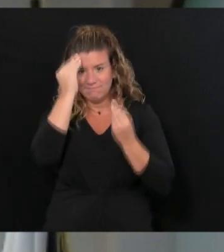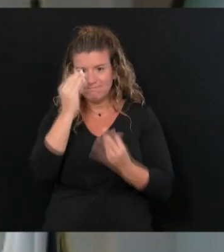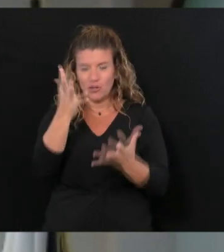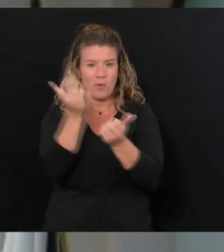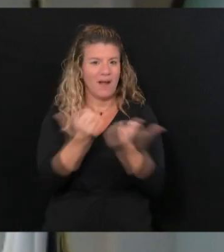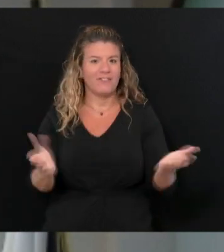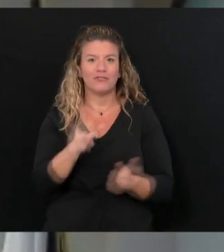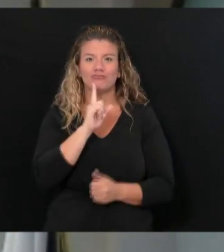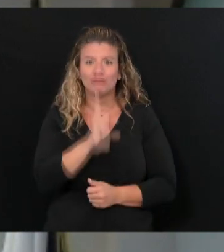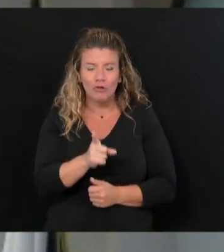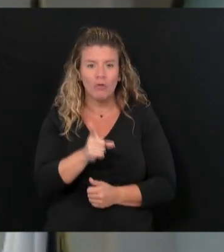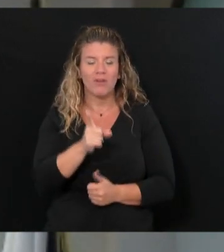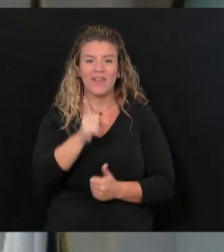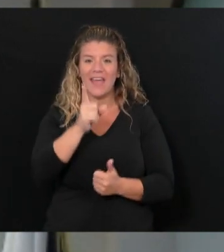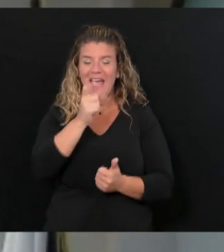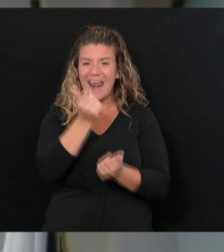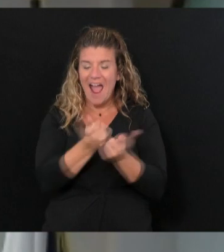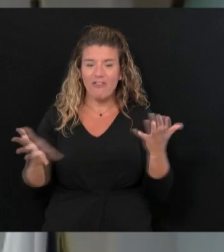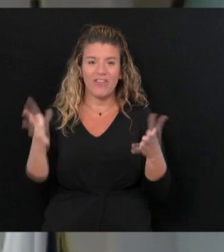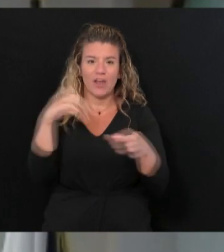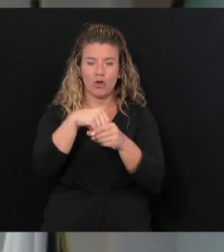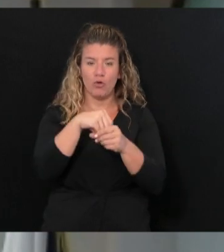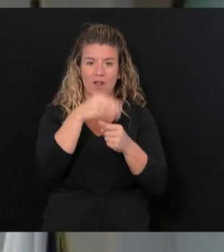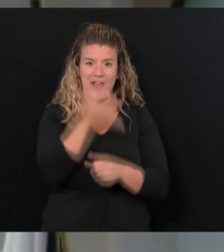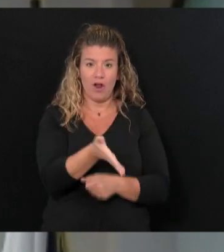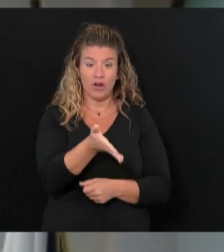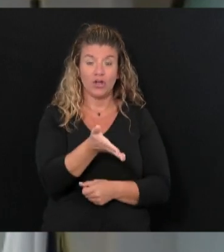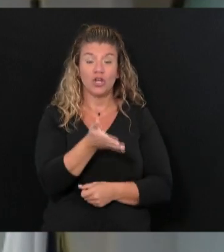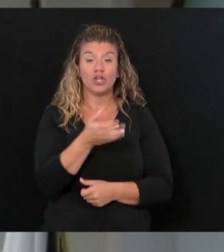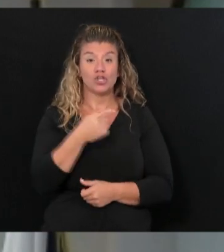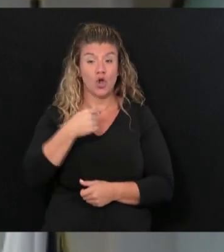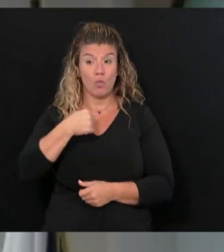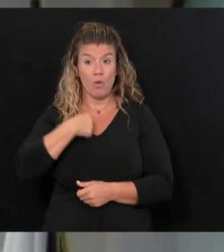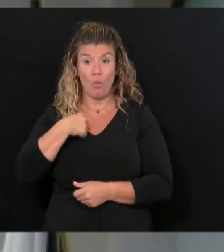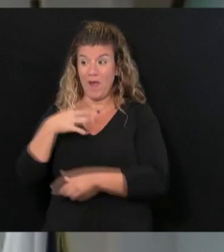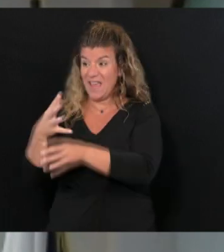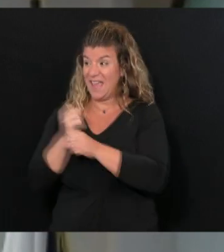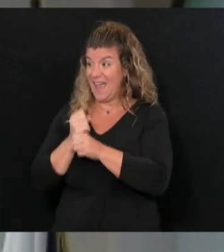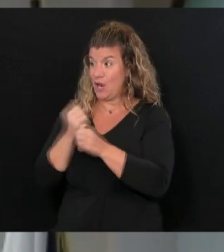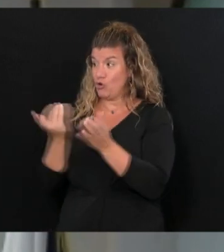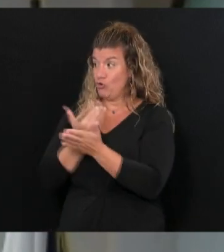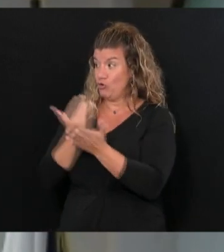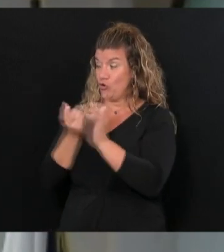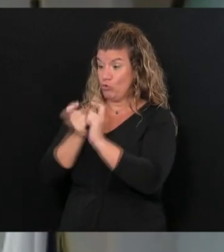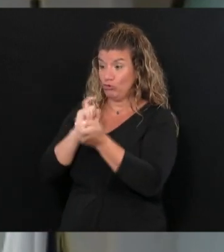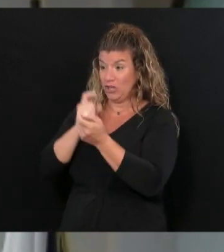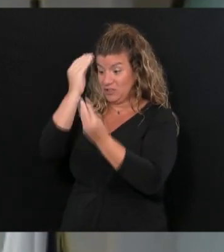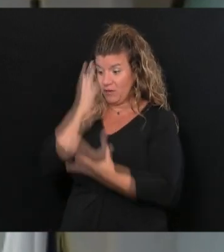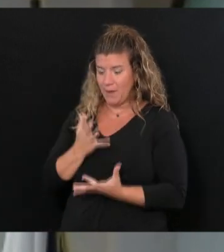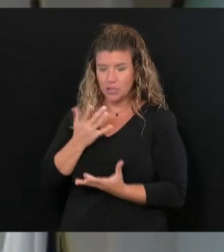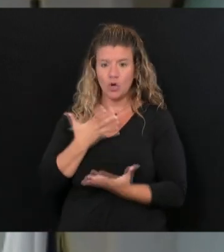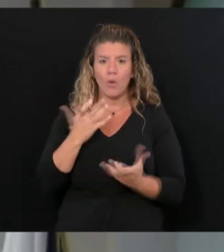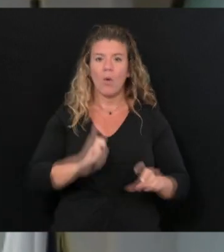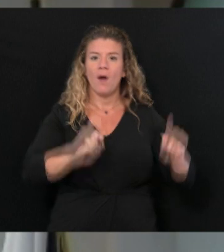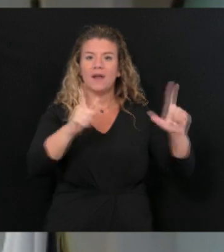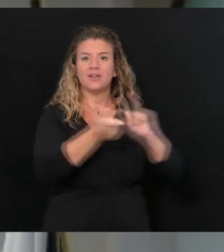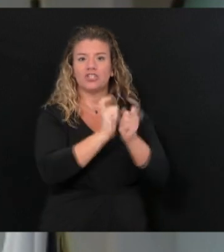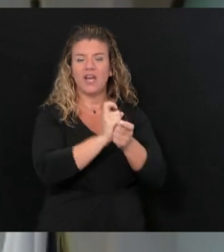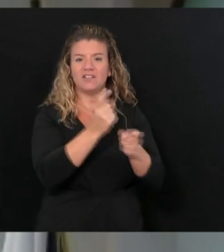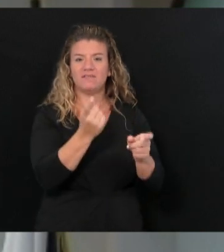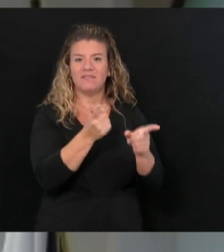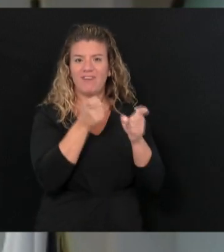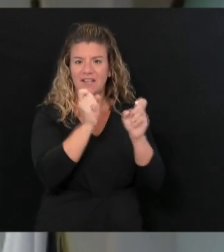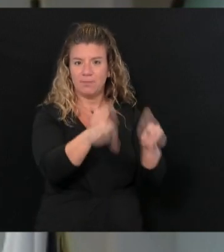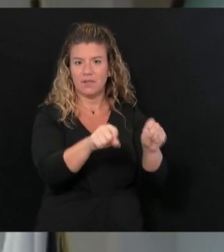try to provide all of the information we can. When that information changes, we will update that as quickly as possible. So we